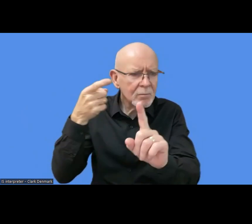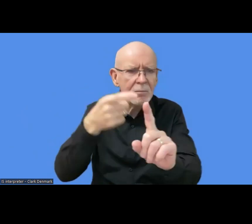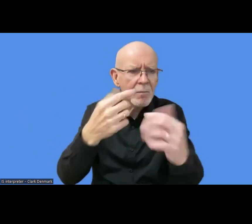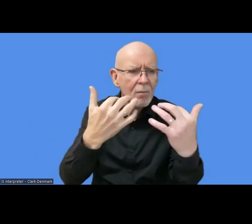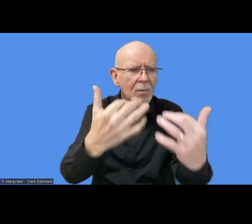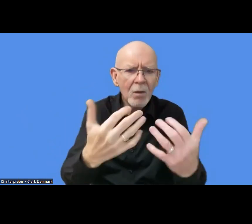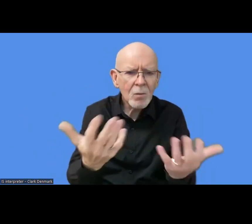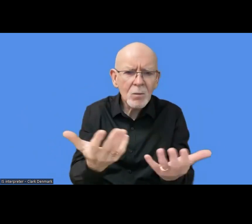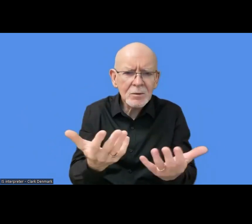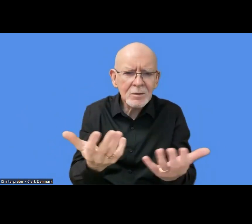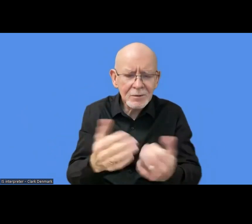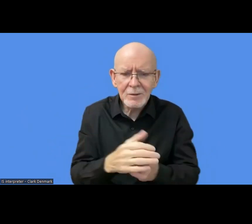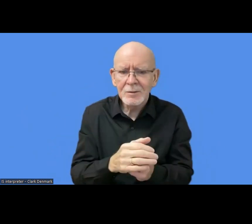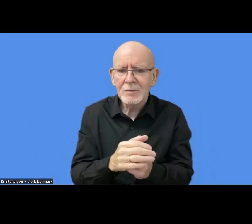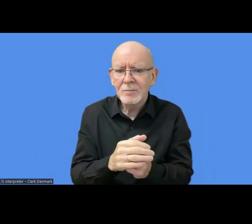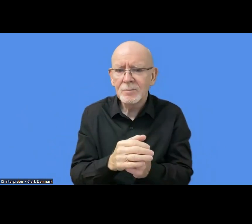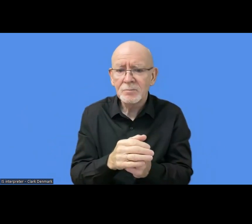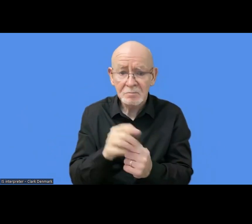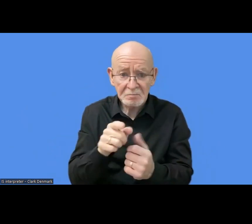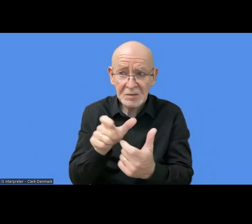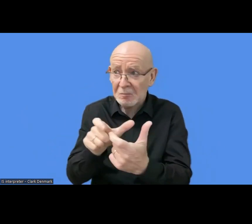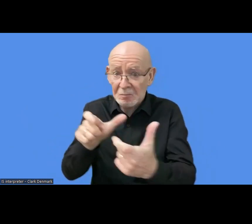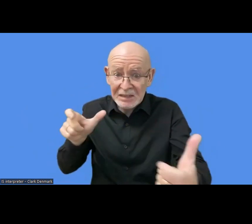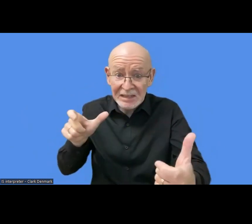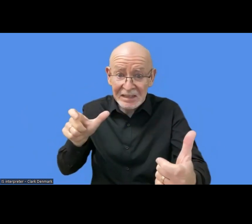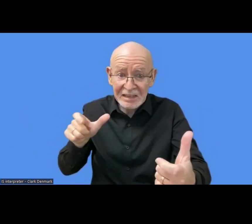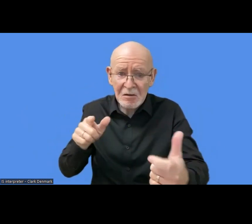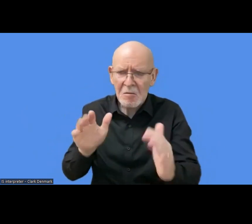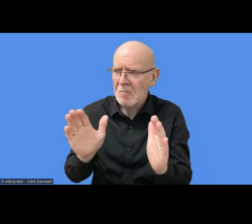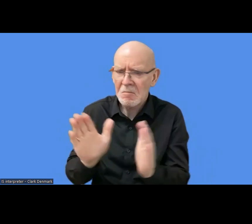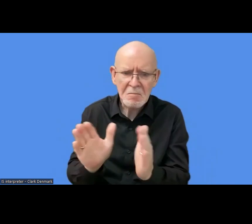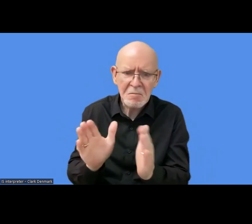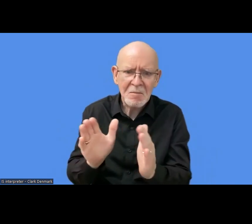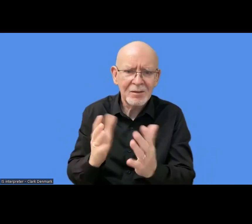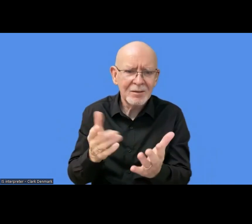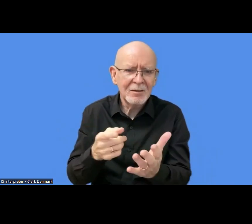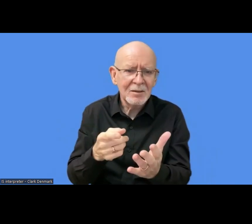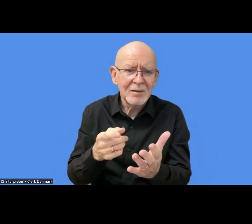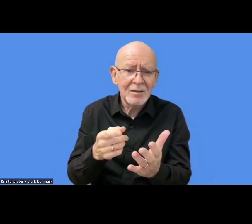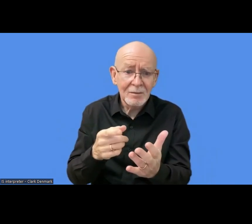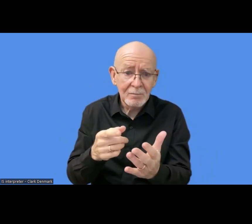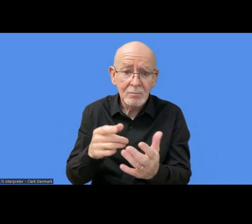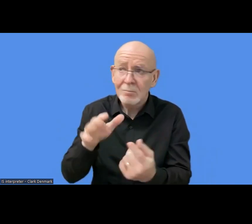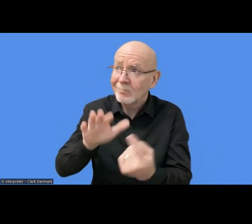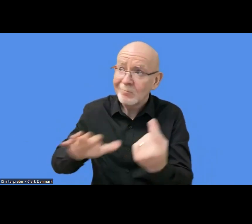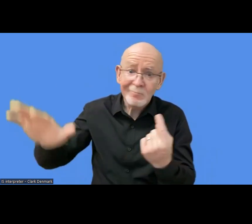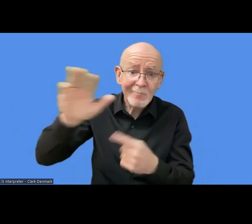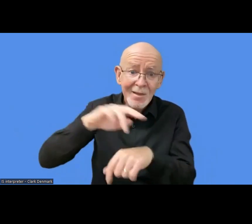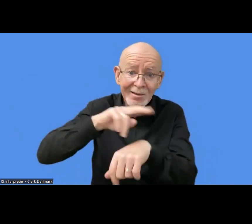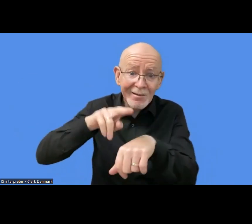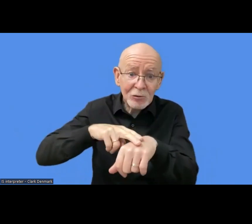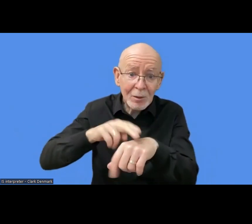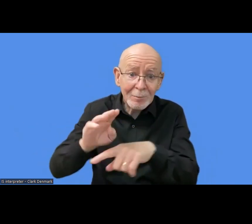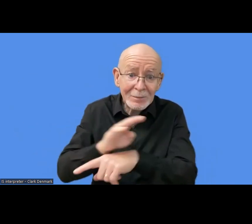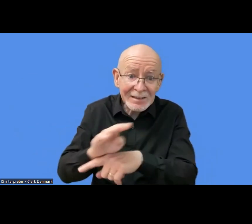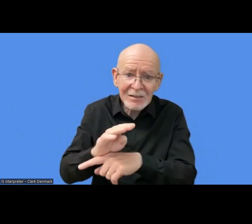like OPDs, or organizations of persons with disabilities, or disability NGOs? The second question relates to